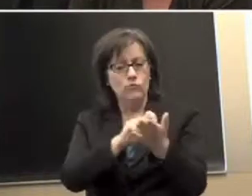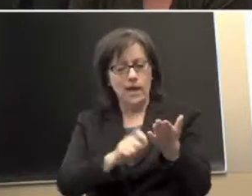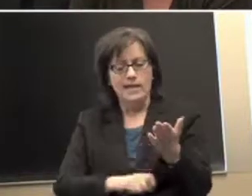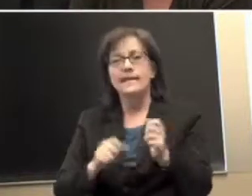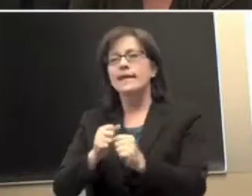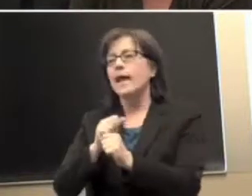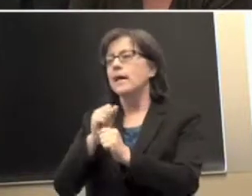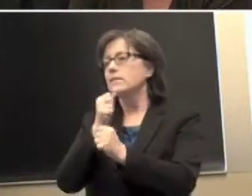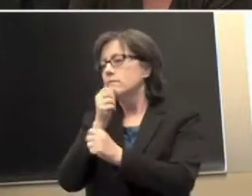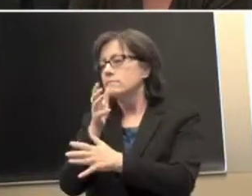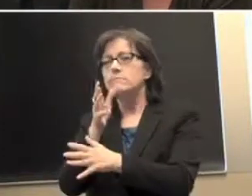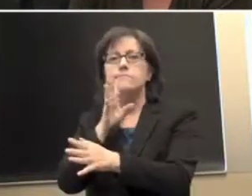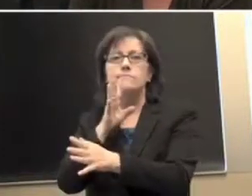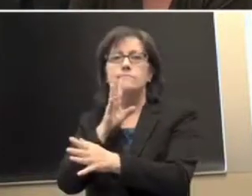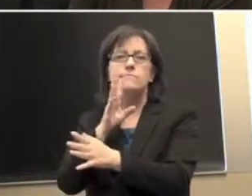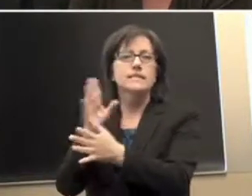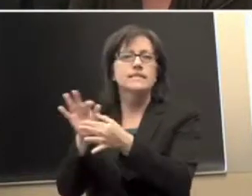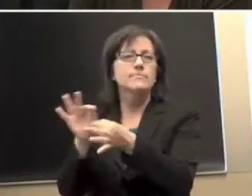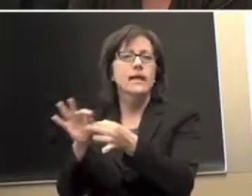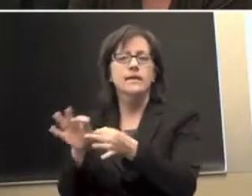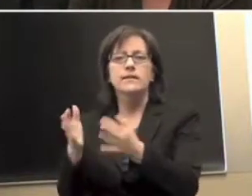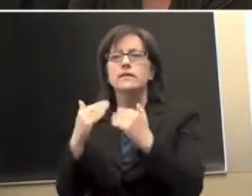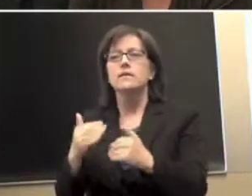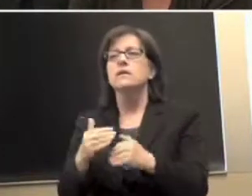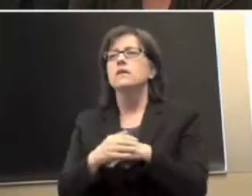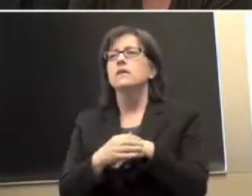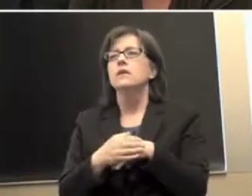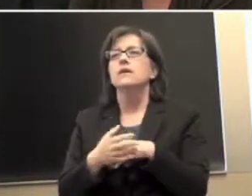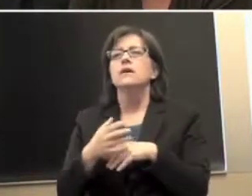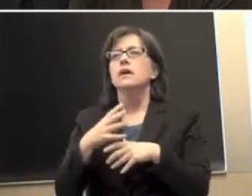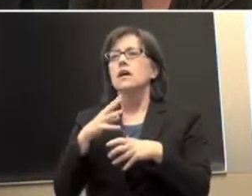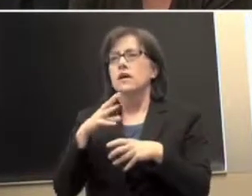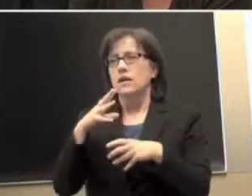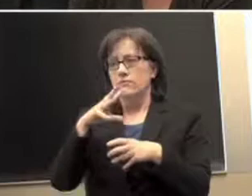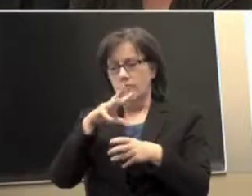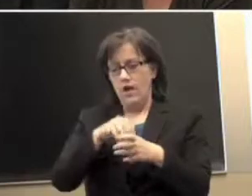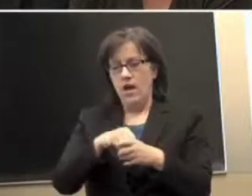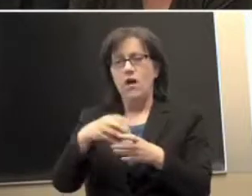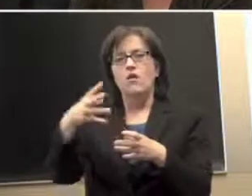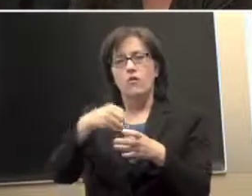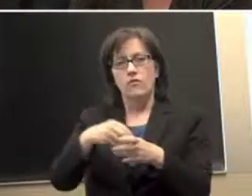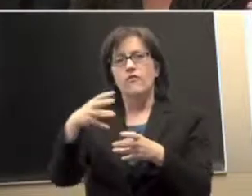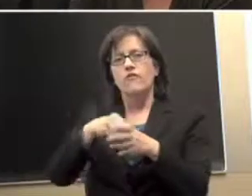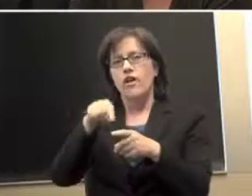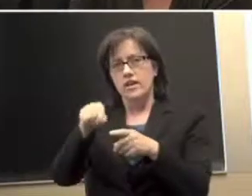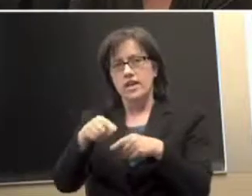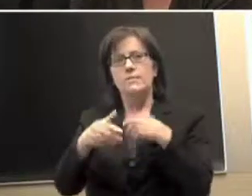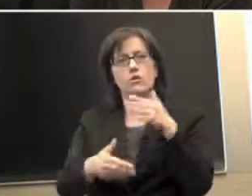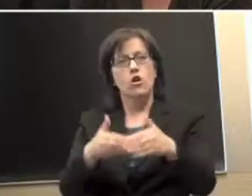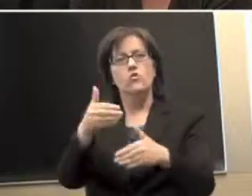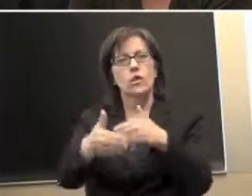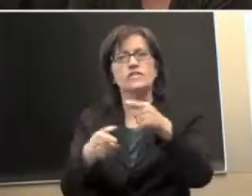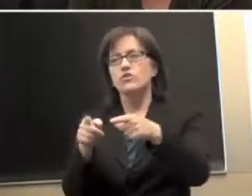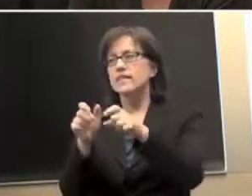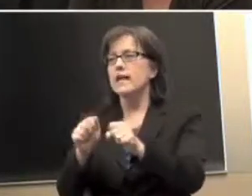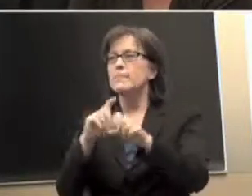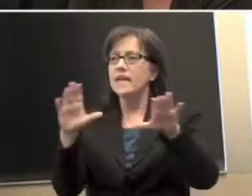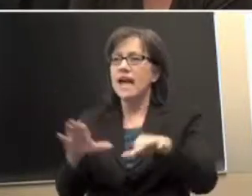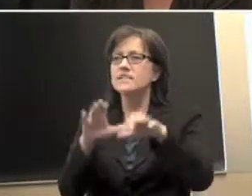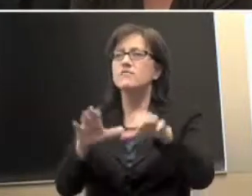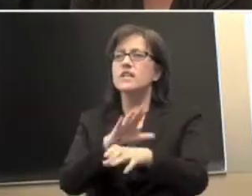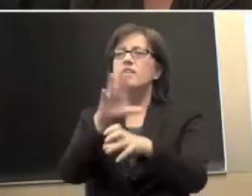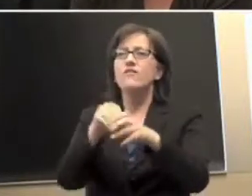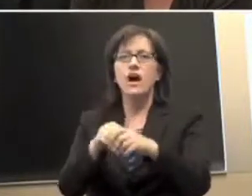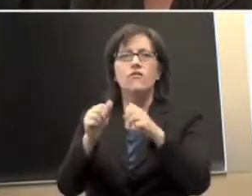Talking a lot about having him involved along the way, so he would be an active participant with coming up with a lot of